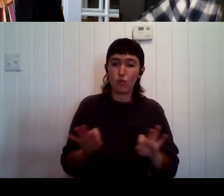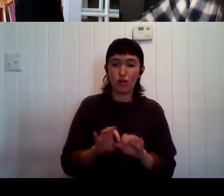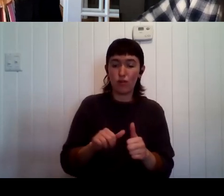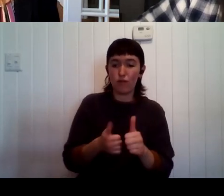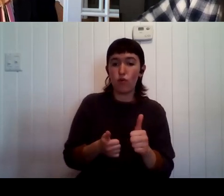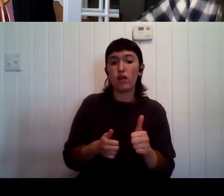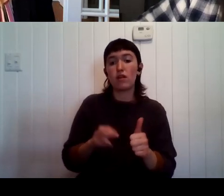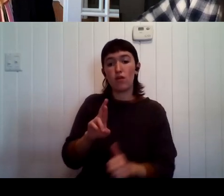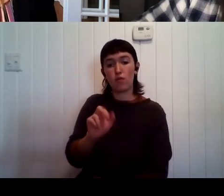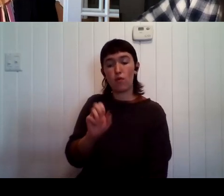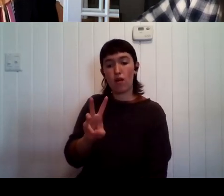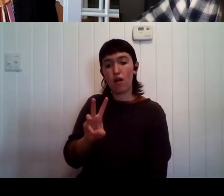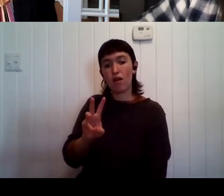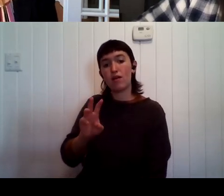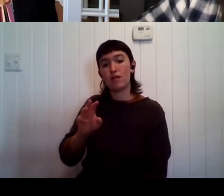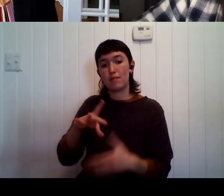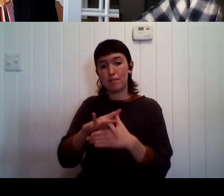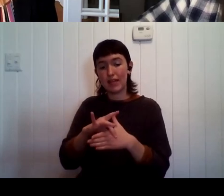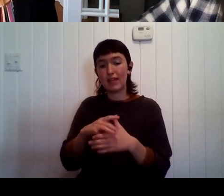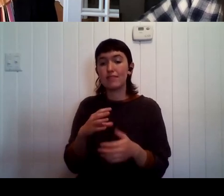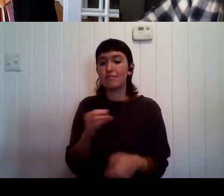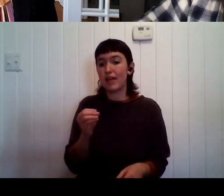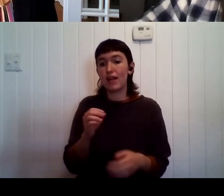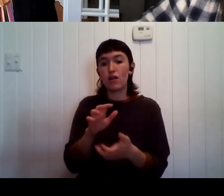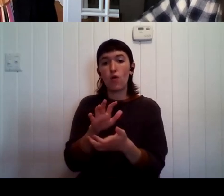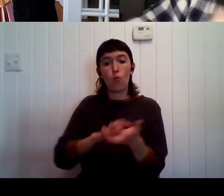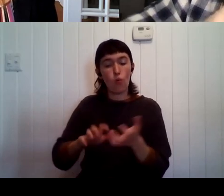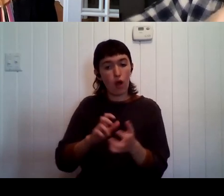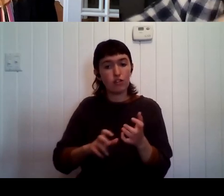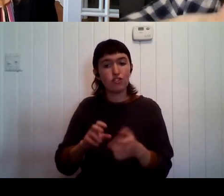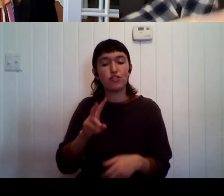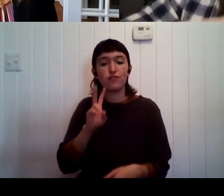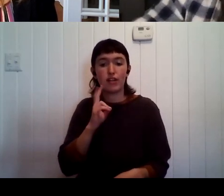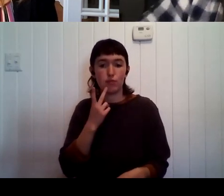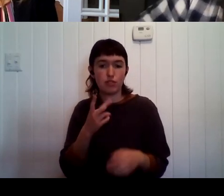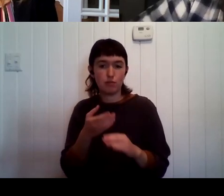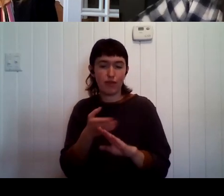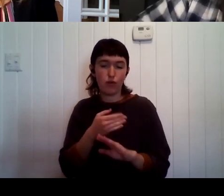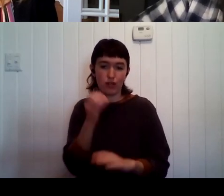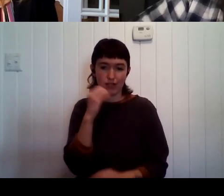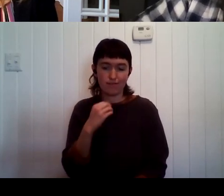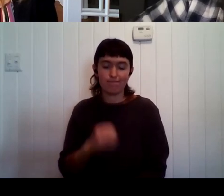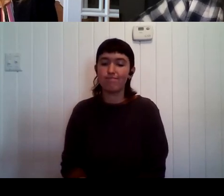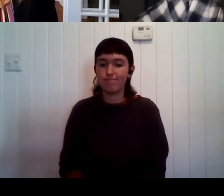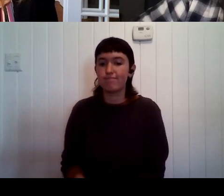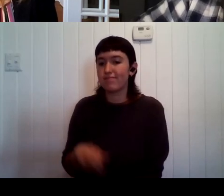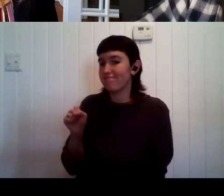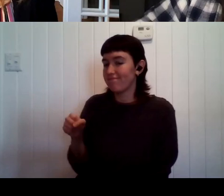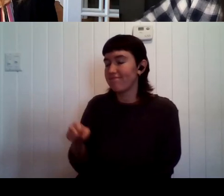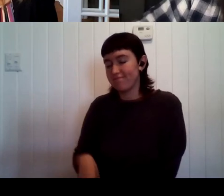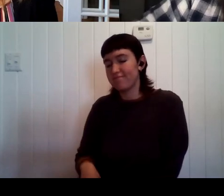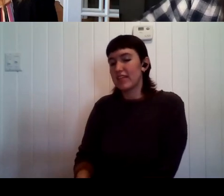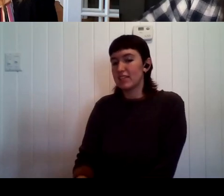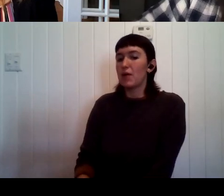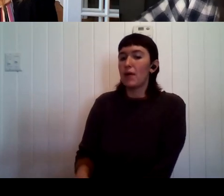wash your vegetables real well before eating them. For sure. We've got two questions that are pretty similar from Mabel and Colin. What